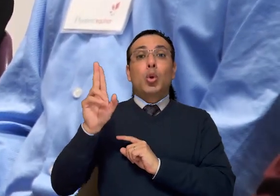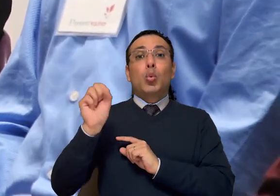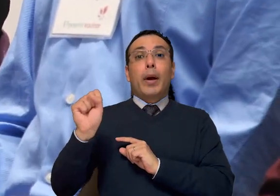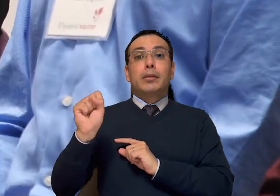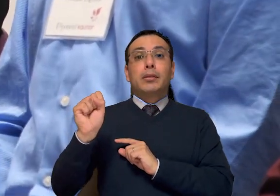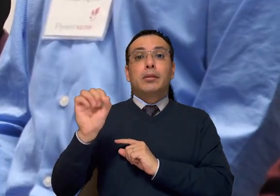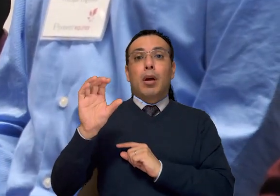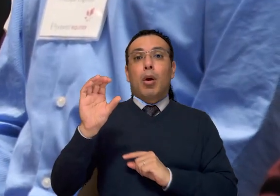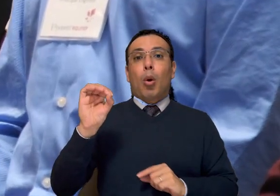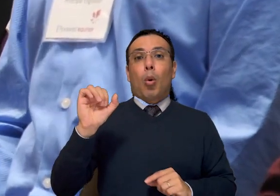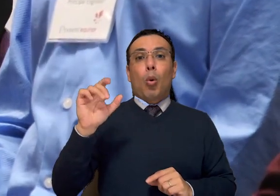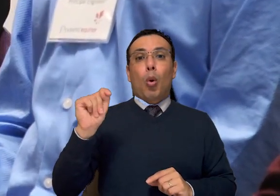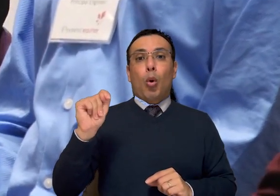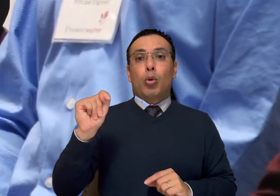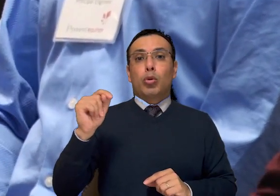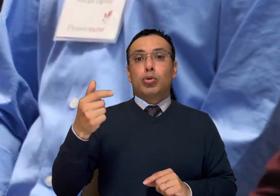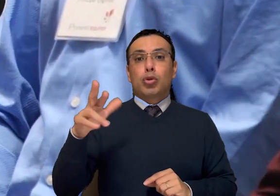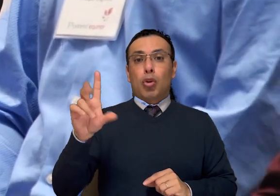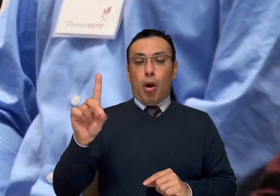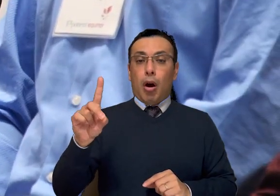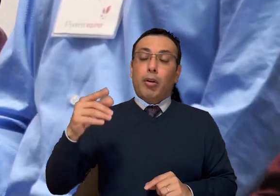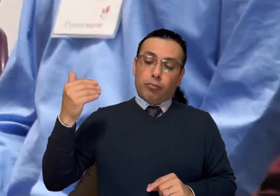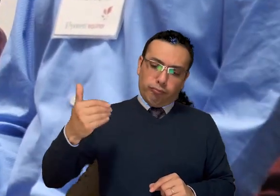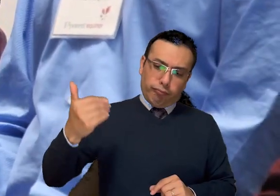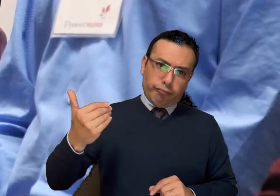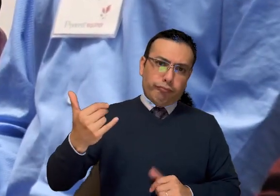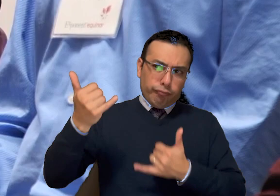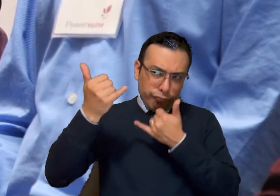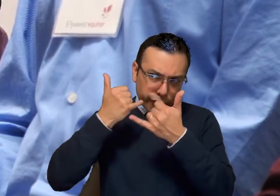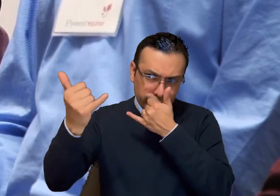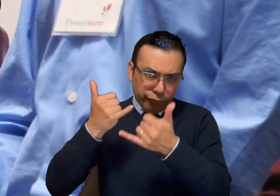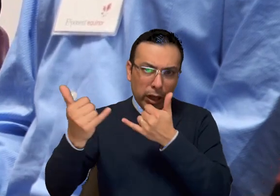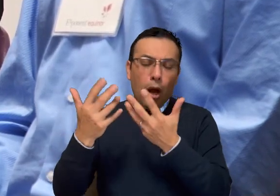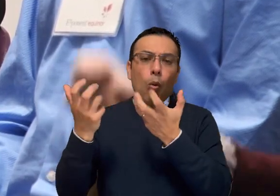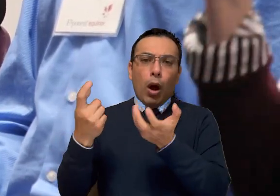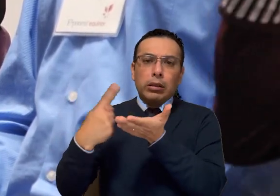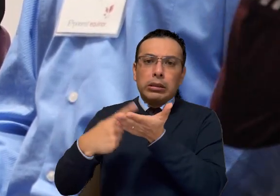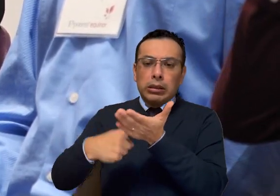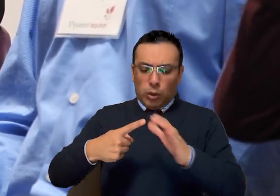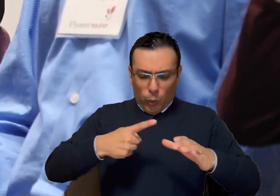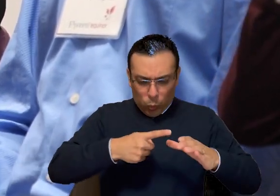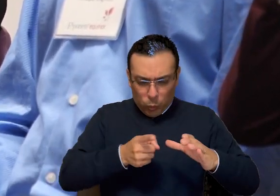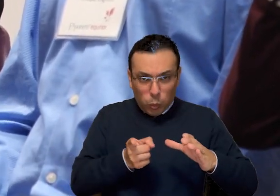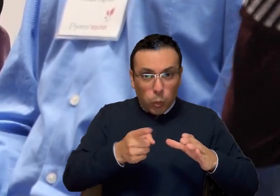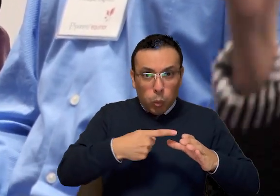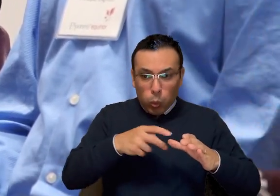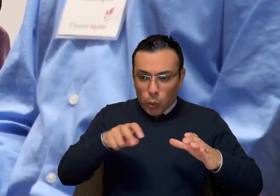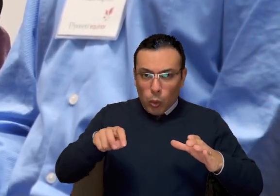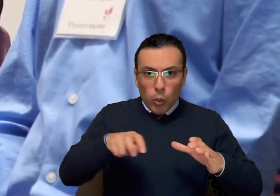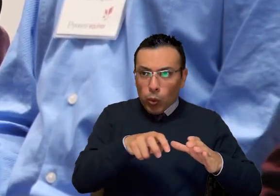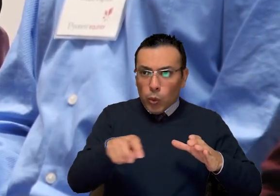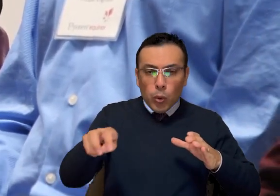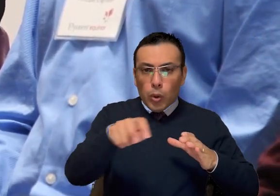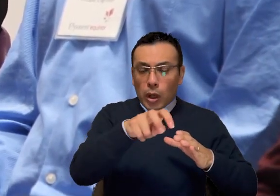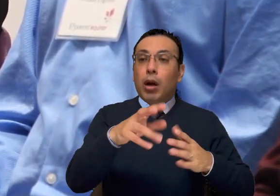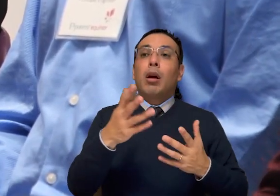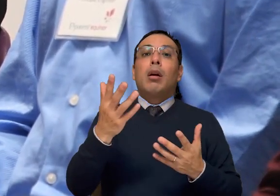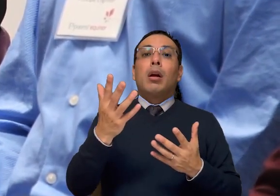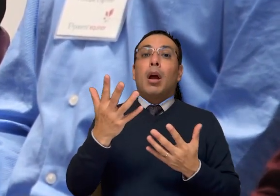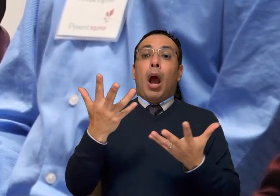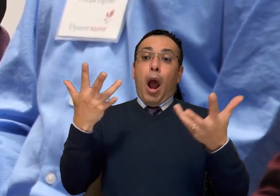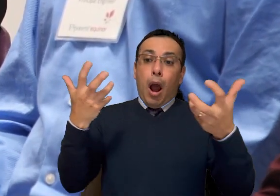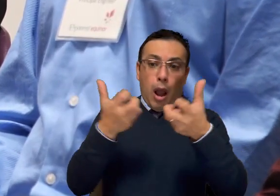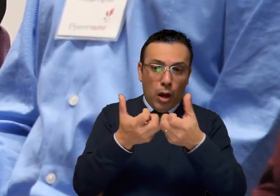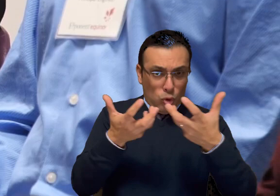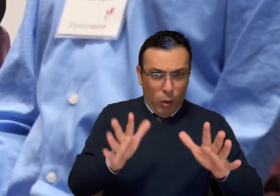regular calls with them specifically to discuss navigation, not just in terms of avoiding collisions, but also aiding mariners when